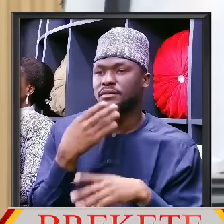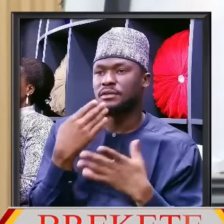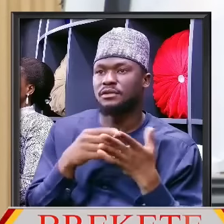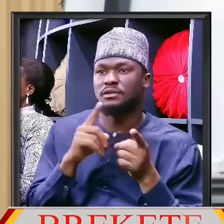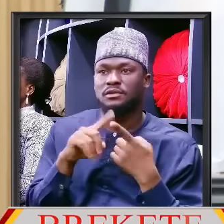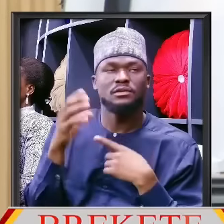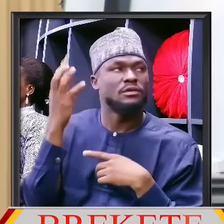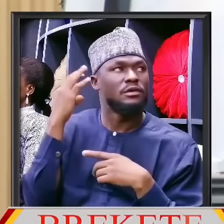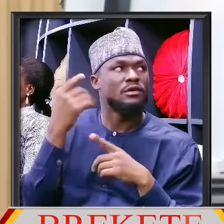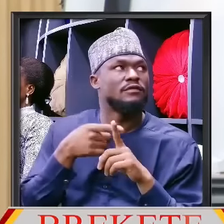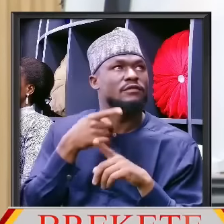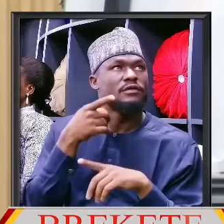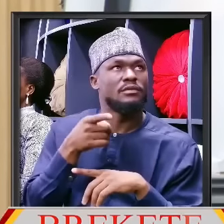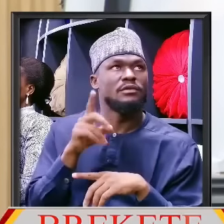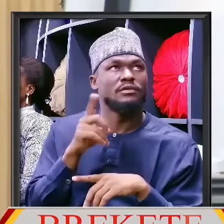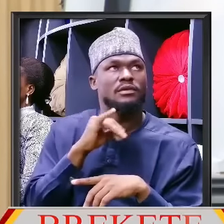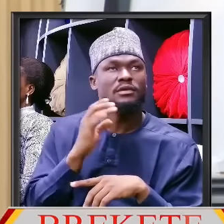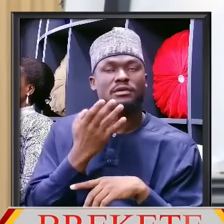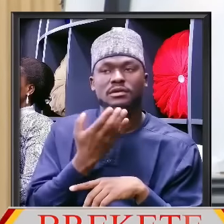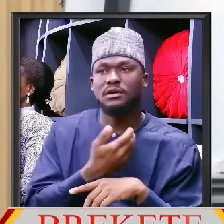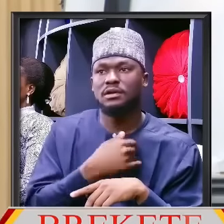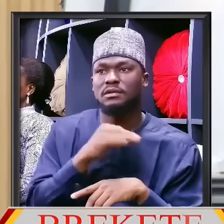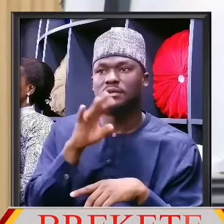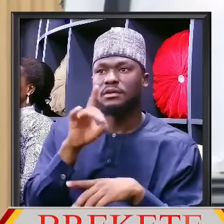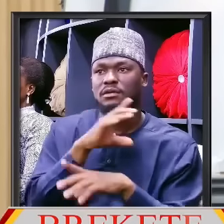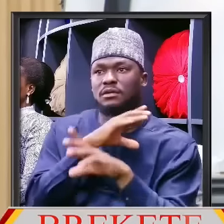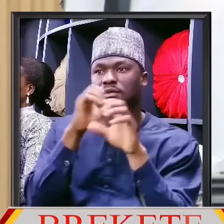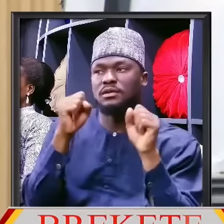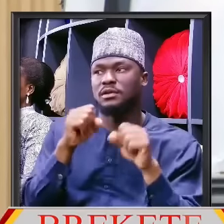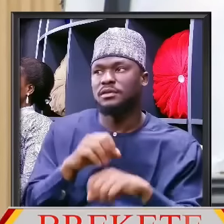from you. Where are our ordinary president?